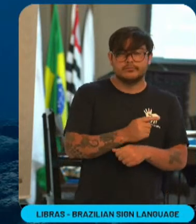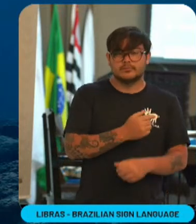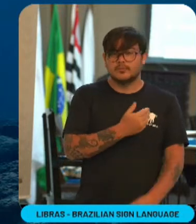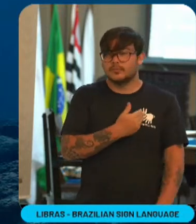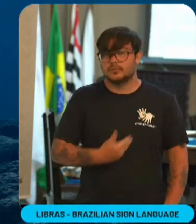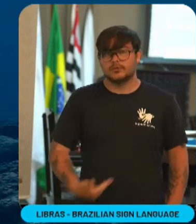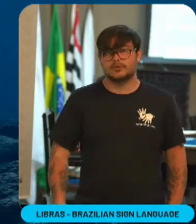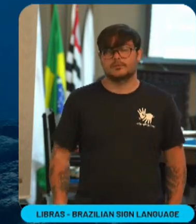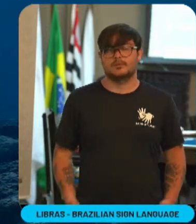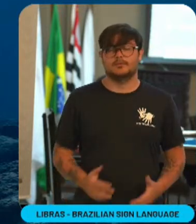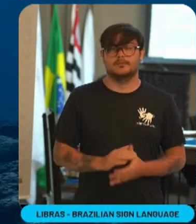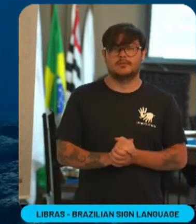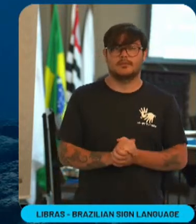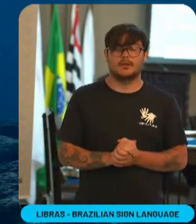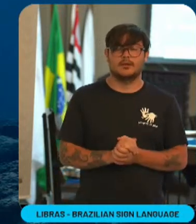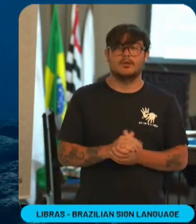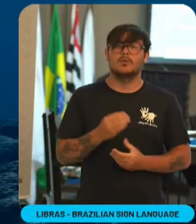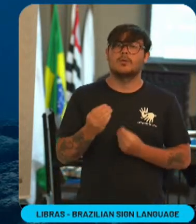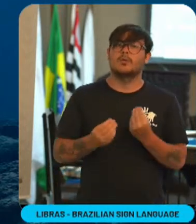the scope of